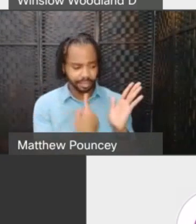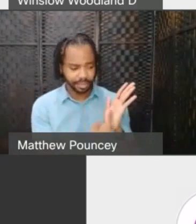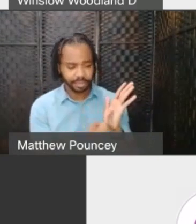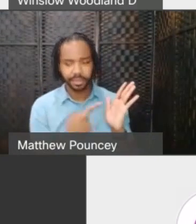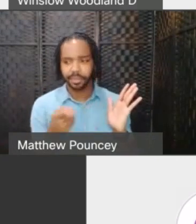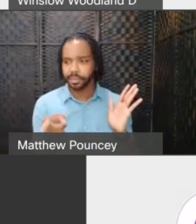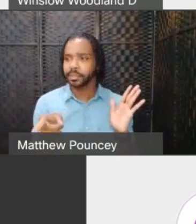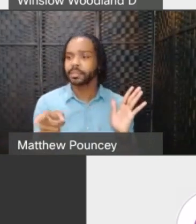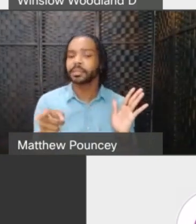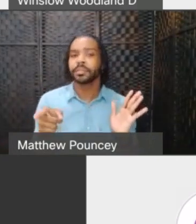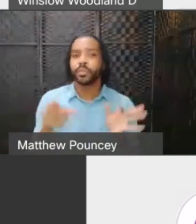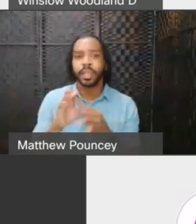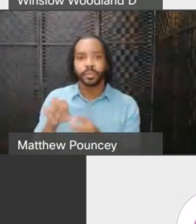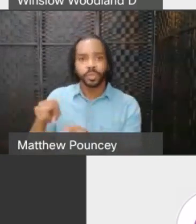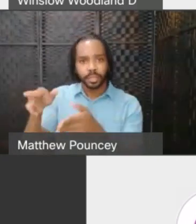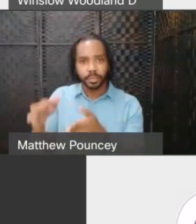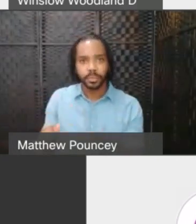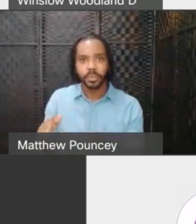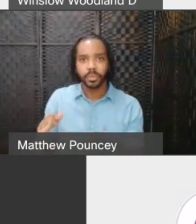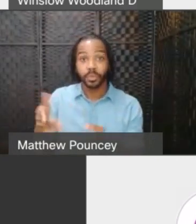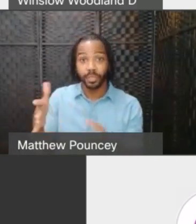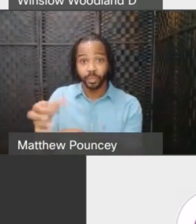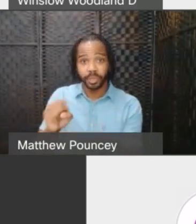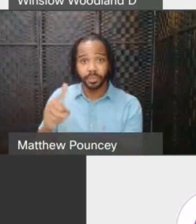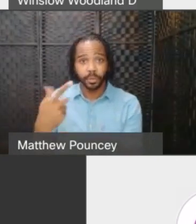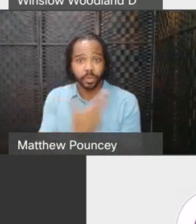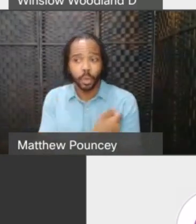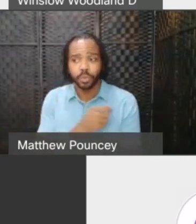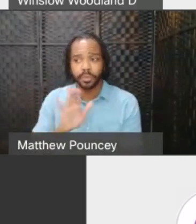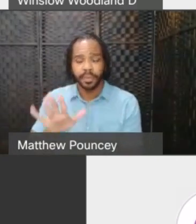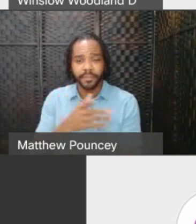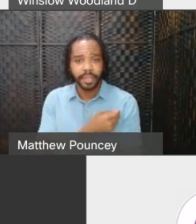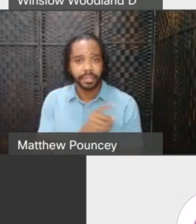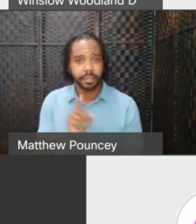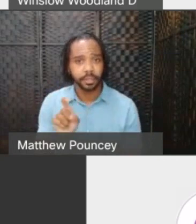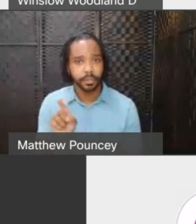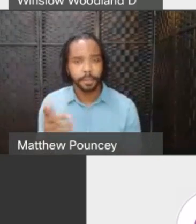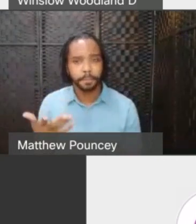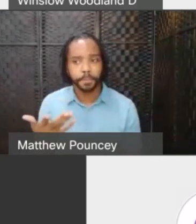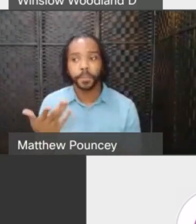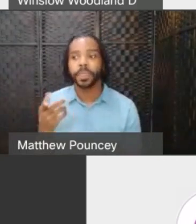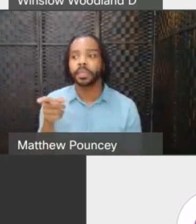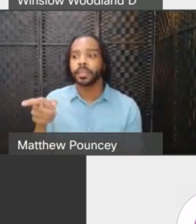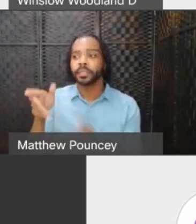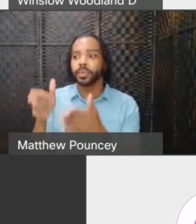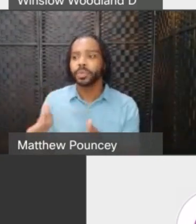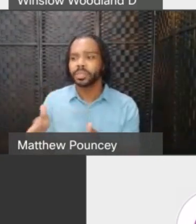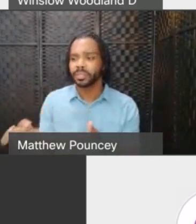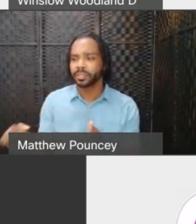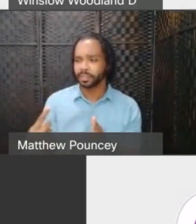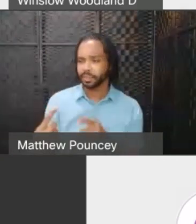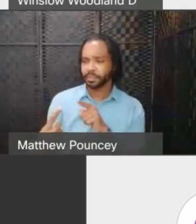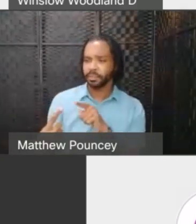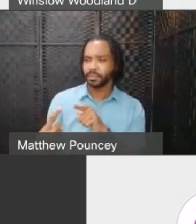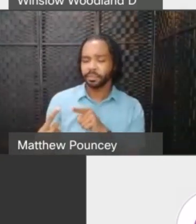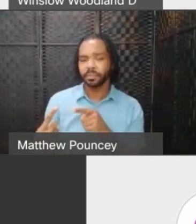received their first dose of the vaccine. So this person that's asking this question is asking